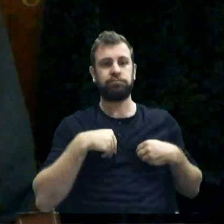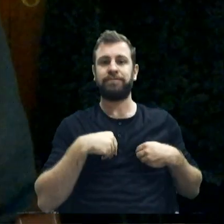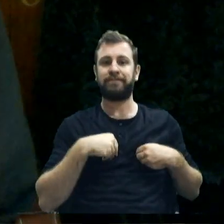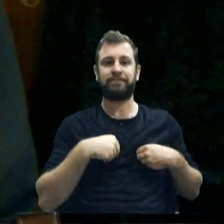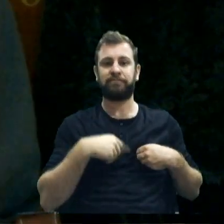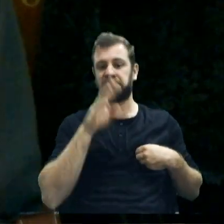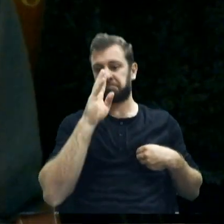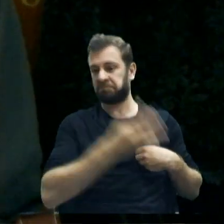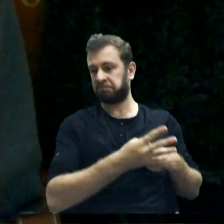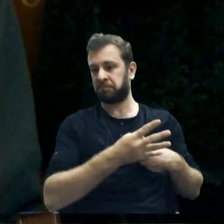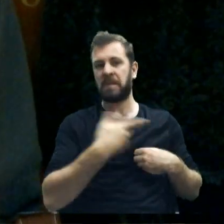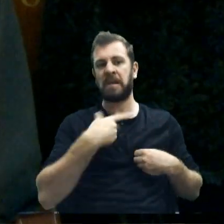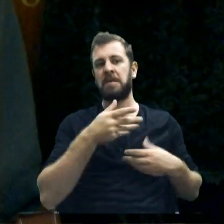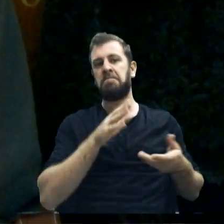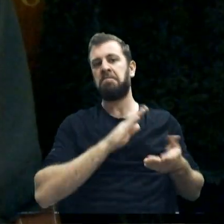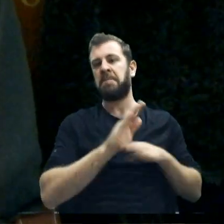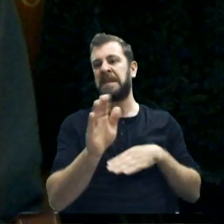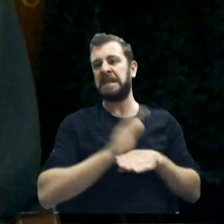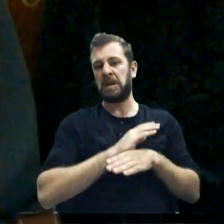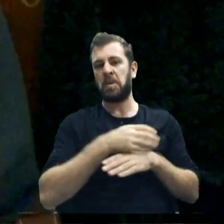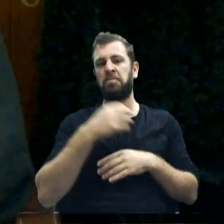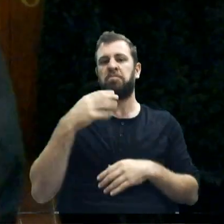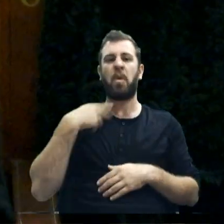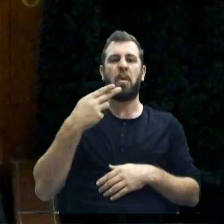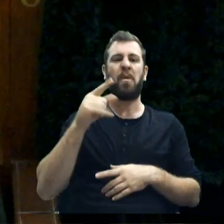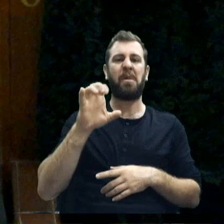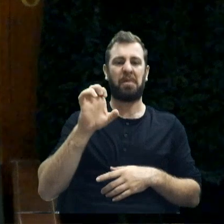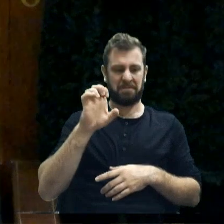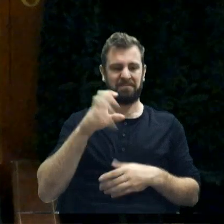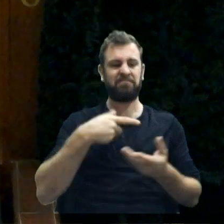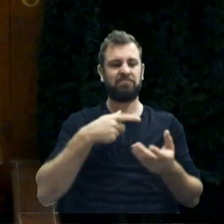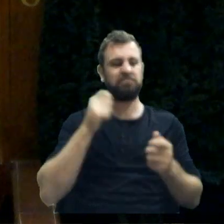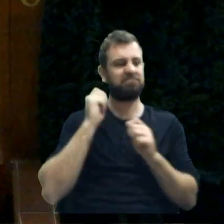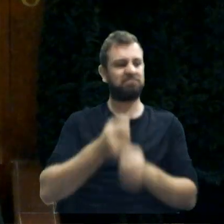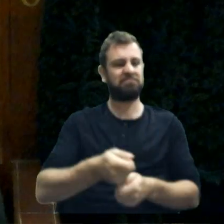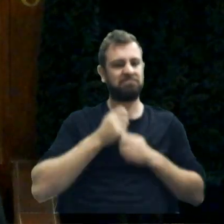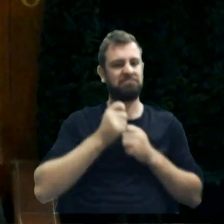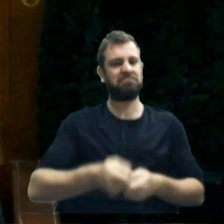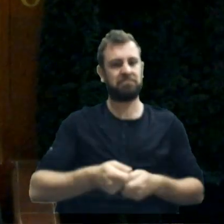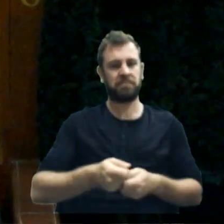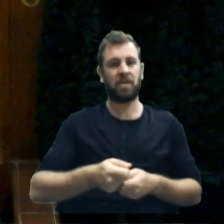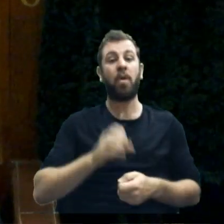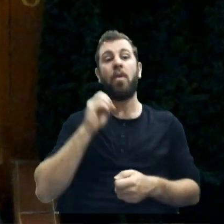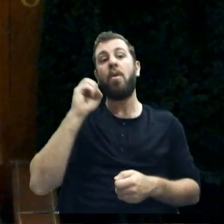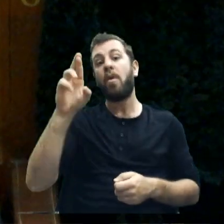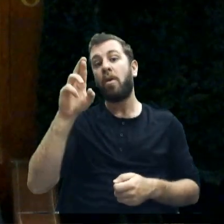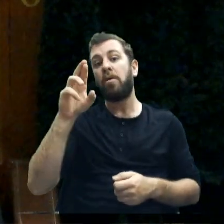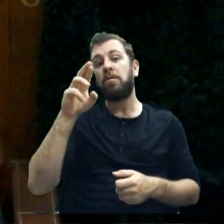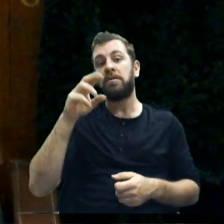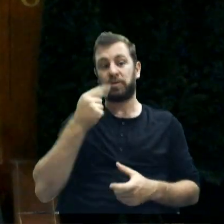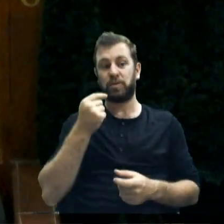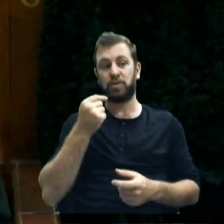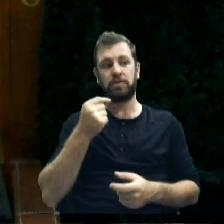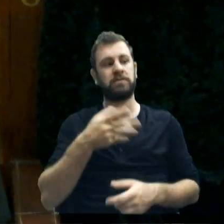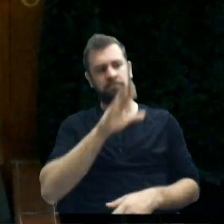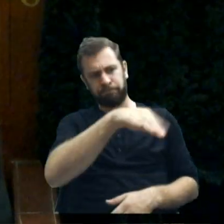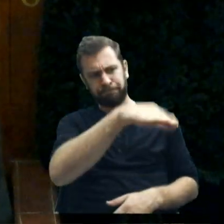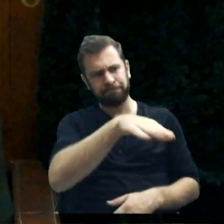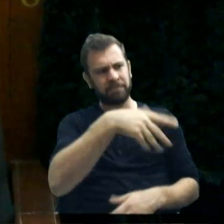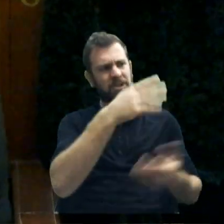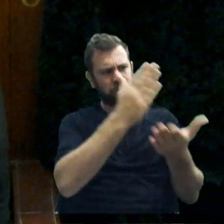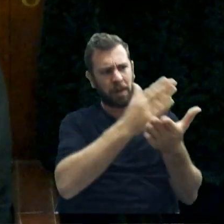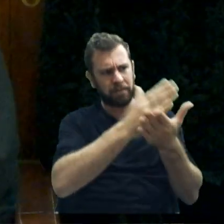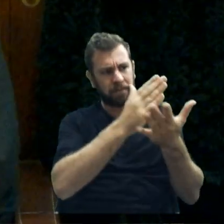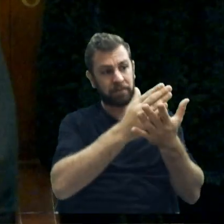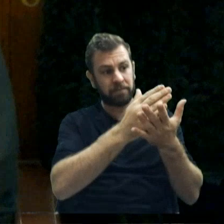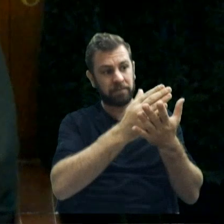busy putting a hole in the boat. Or you could say, look, can you please stop doing that? If that hole is big enough,